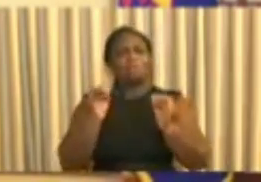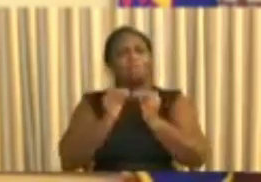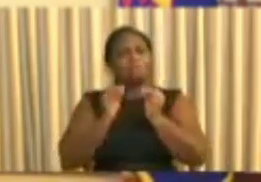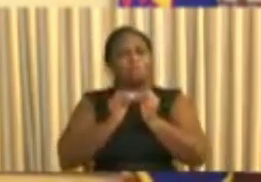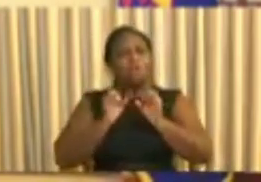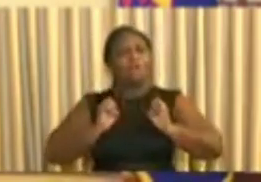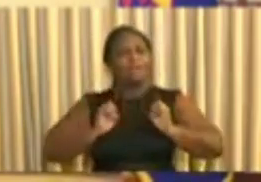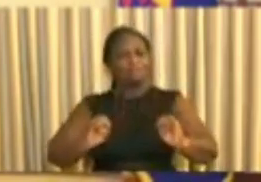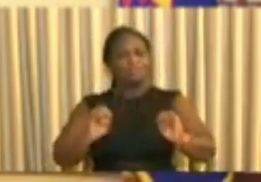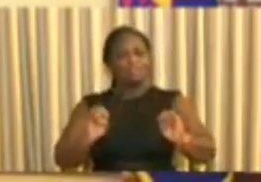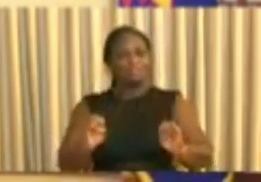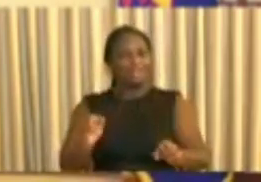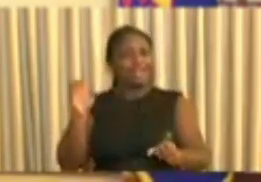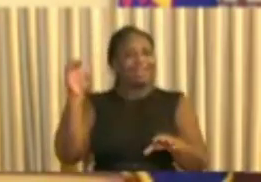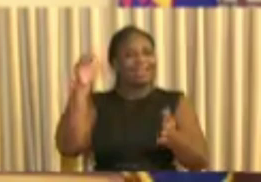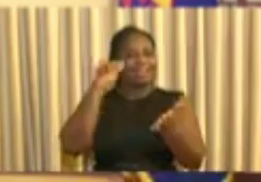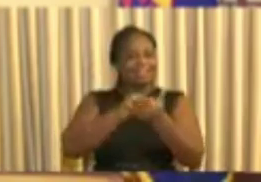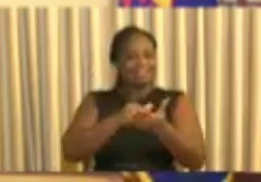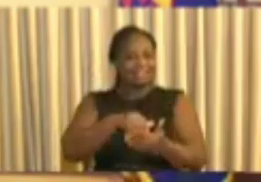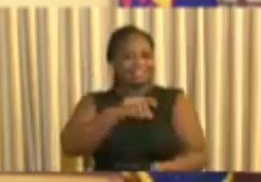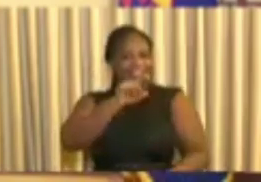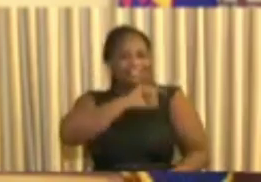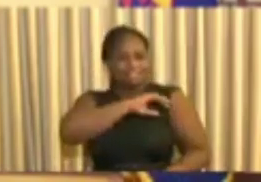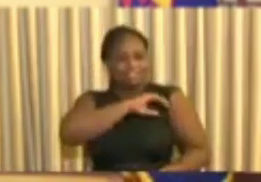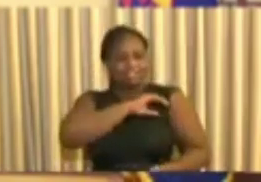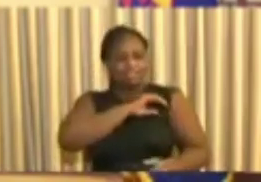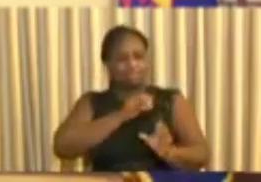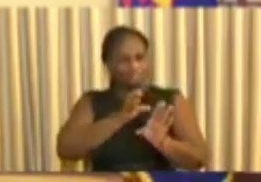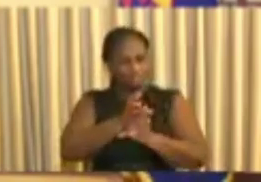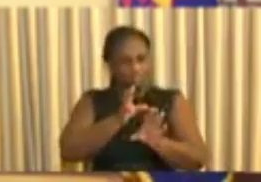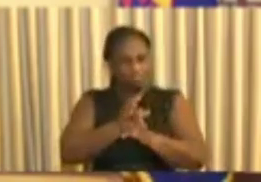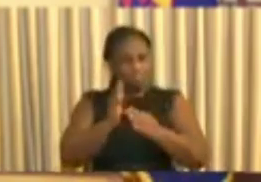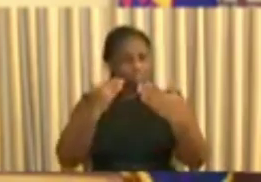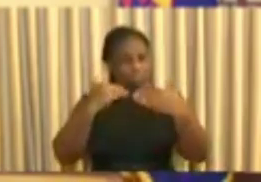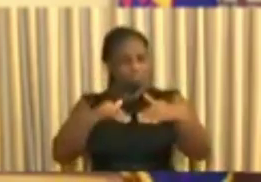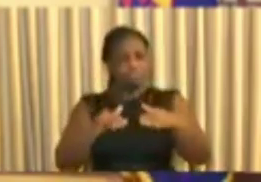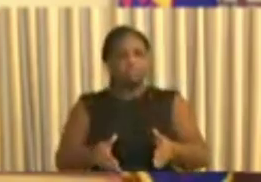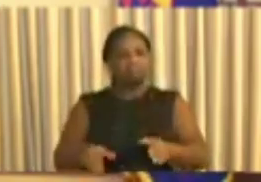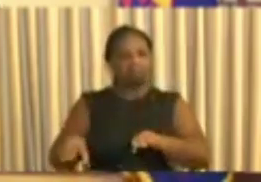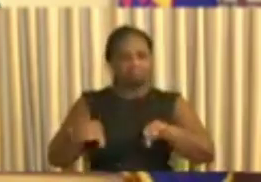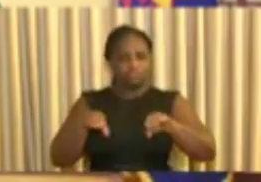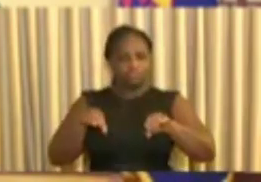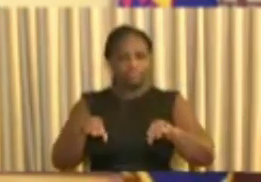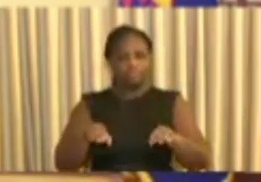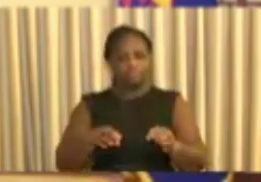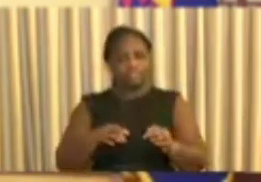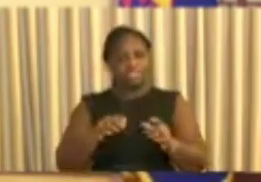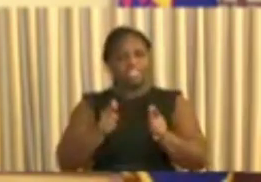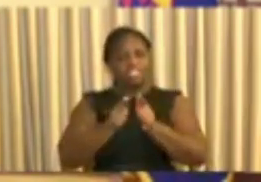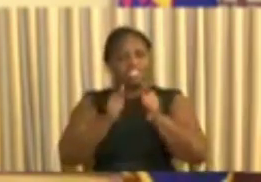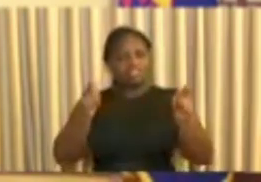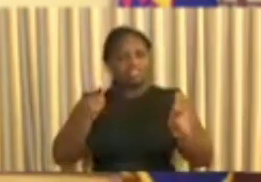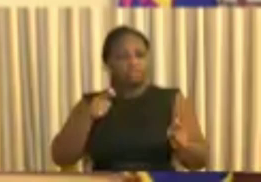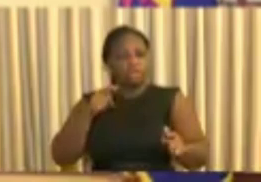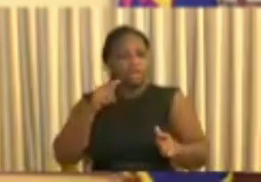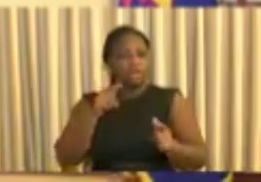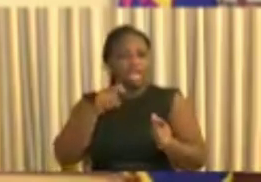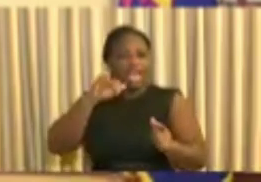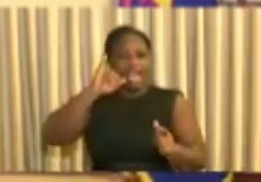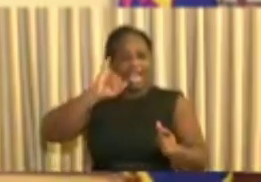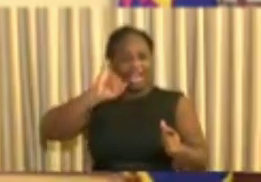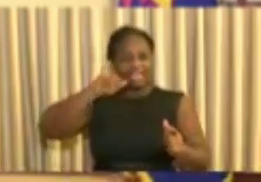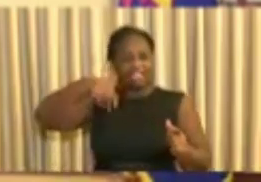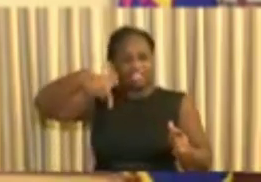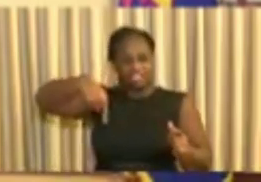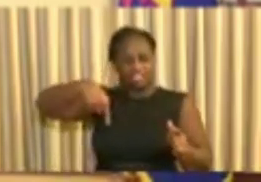force against the citizenry in enforcing the restrictions on movement, the Inspector General of Police and